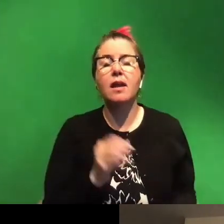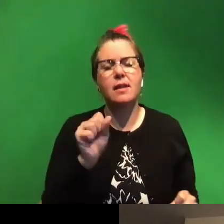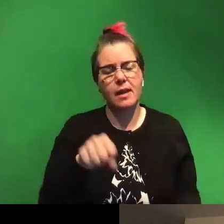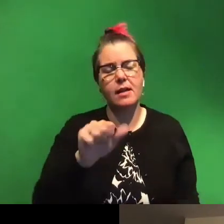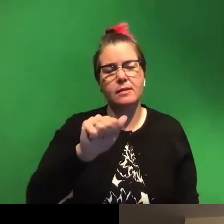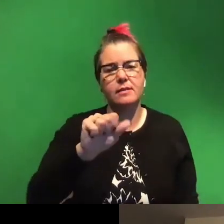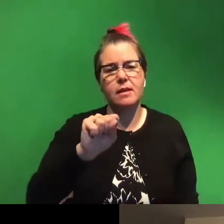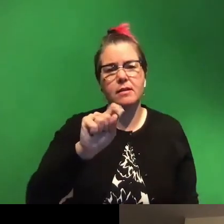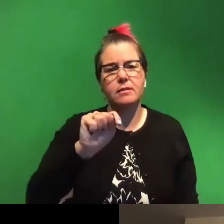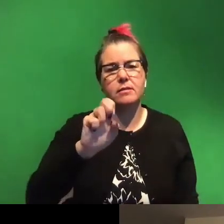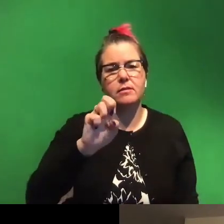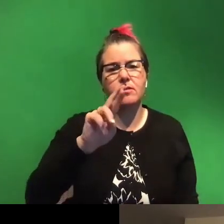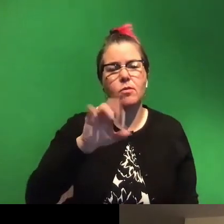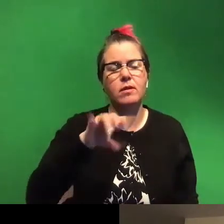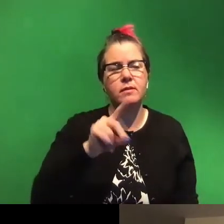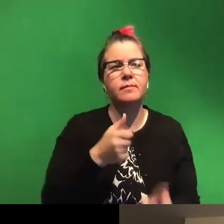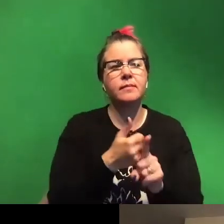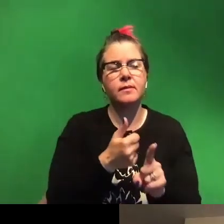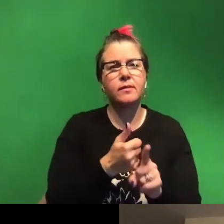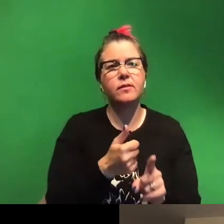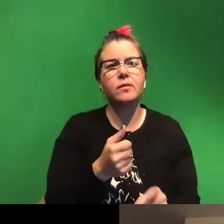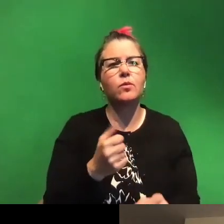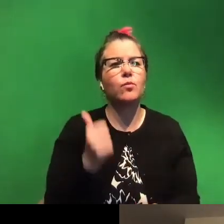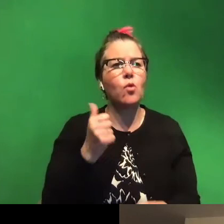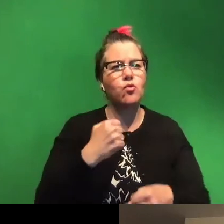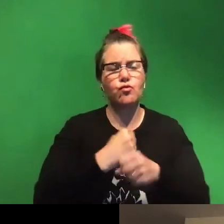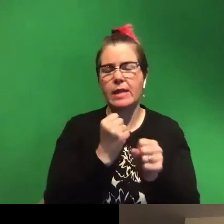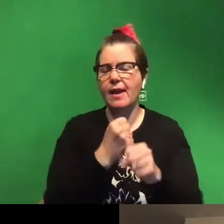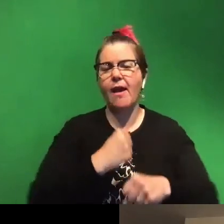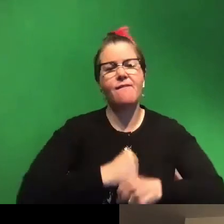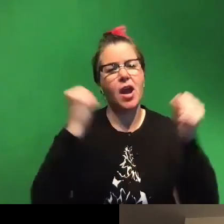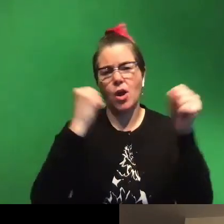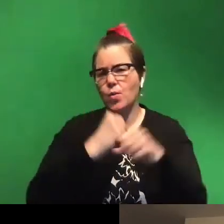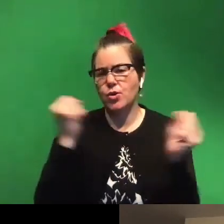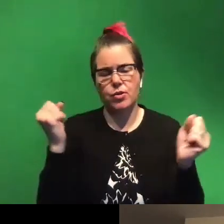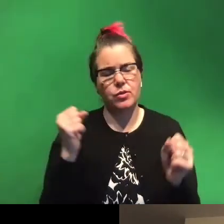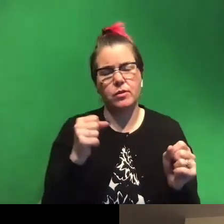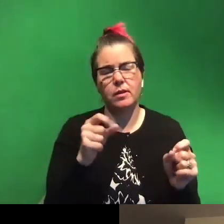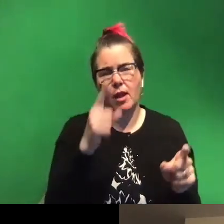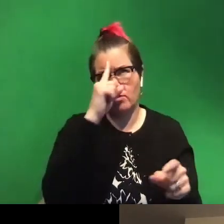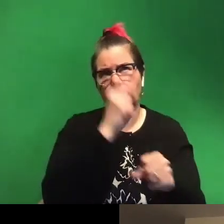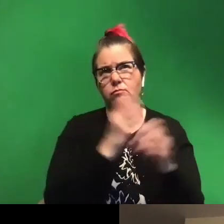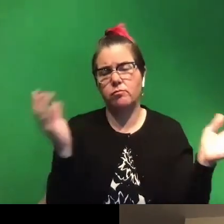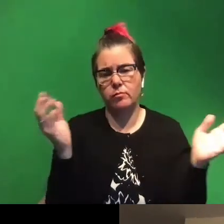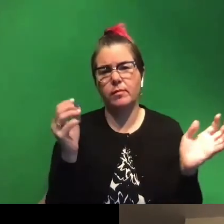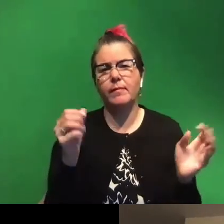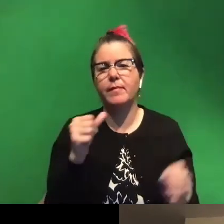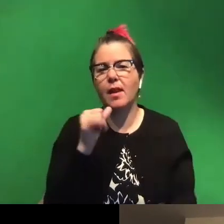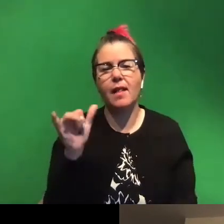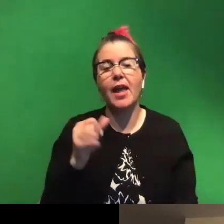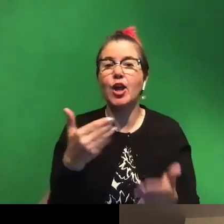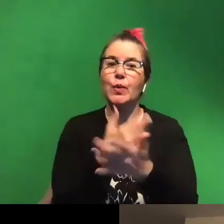are, I mean, they won't create a firework as you might think it is. Like, it's not like a New